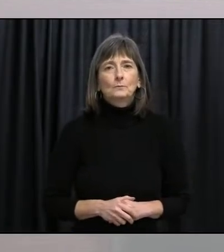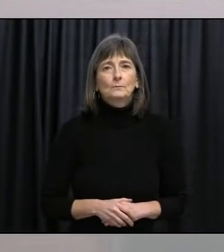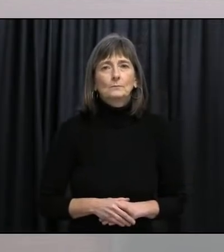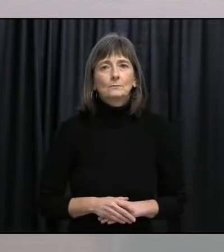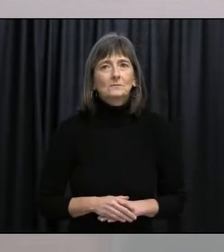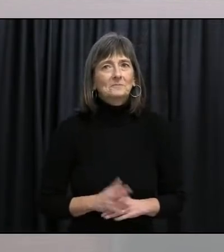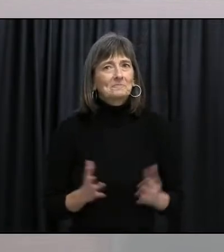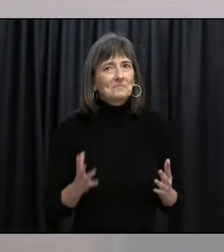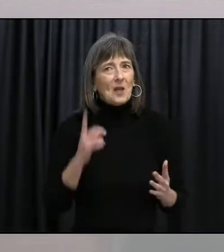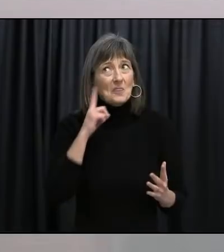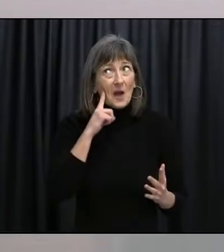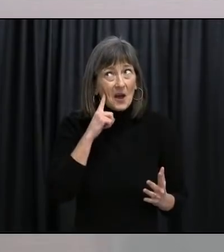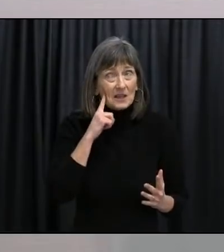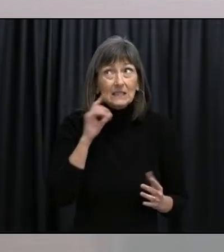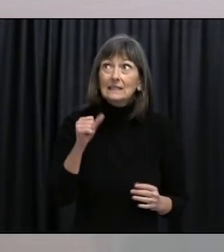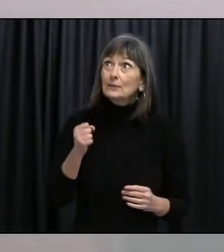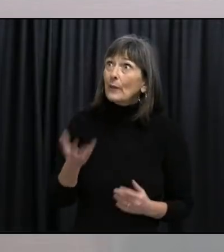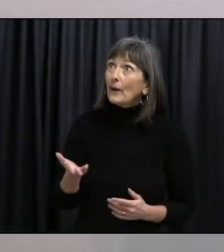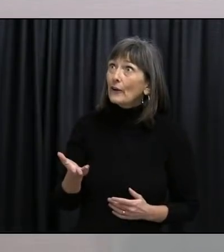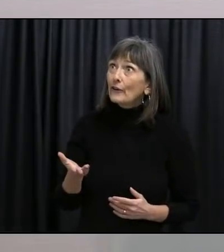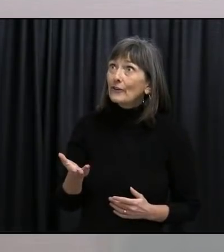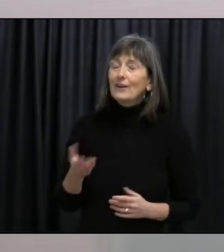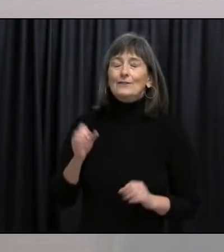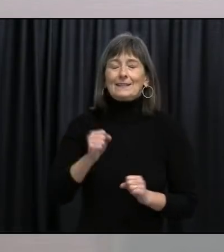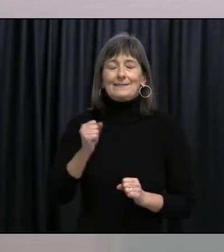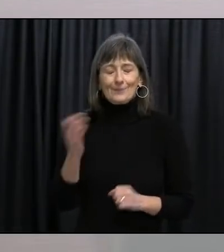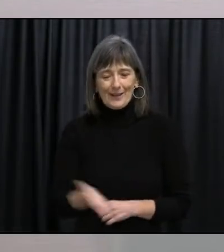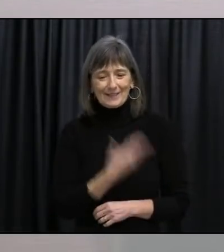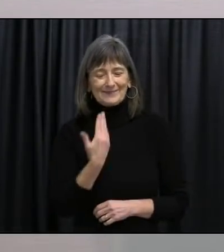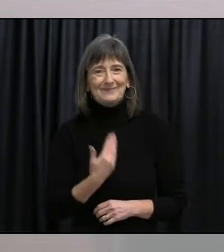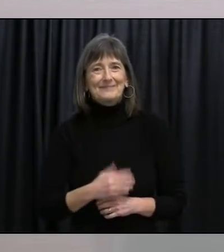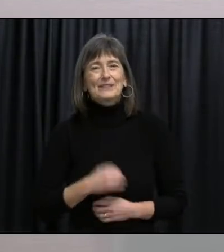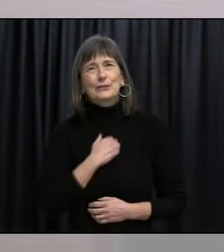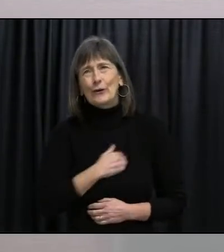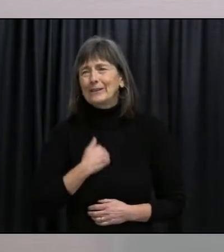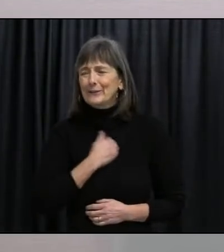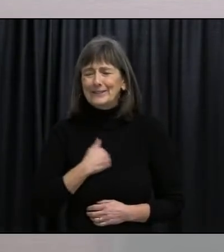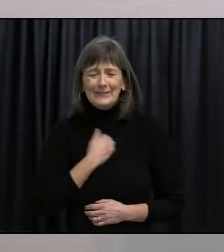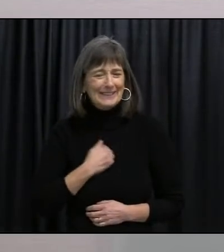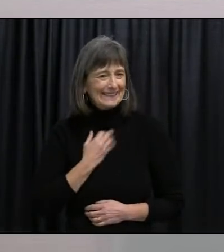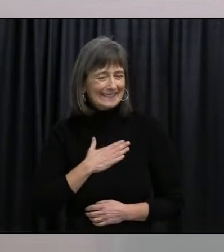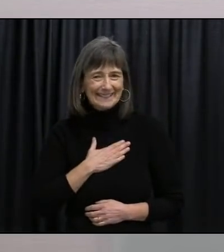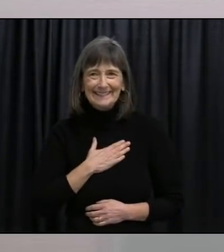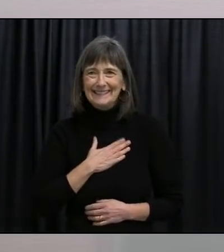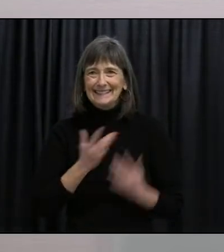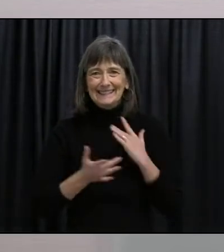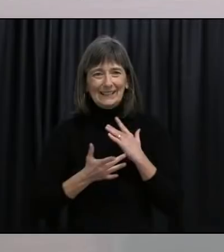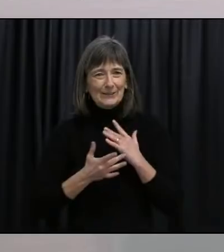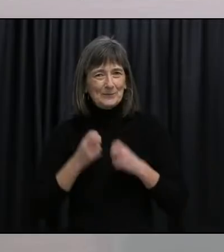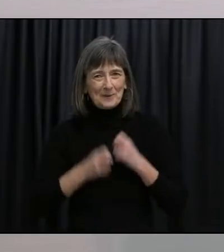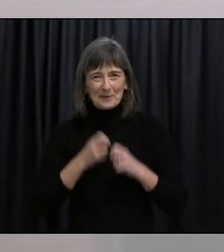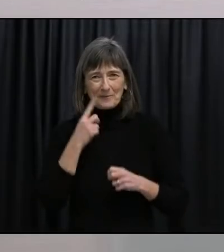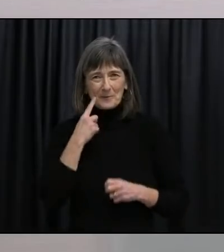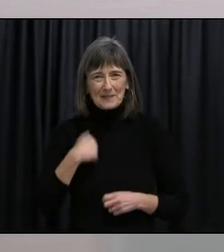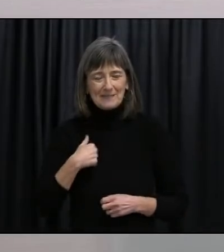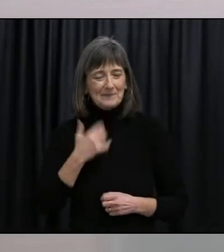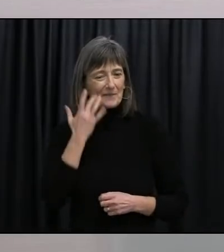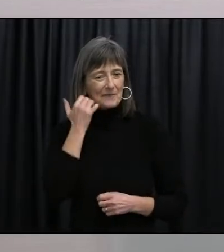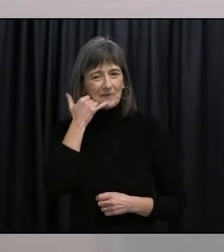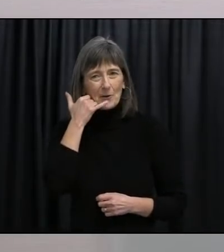We thought we had Barb. Hello? Oh, Barb, there you are. Okay, go ahead. Sorry about that. Technical difficulties my